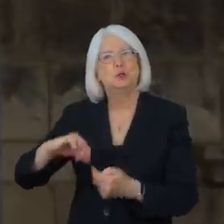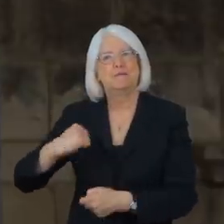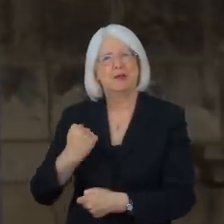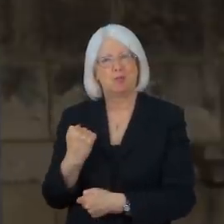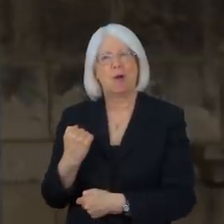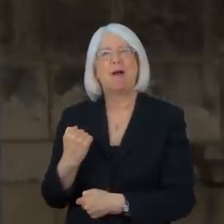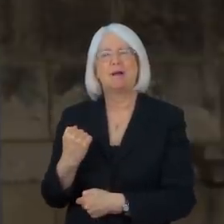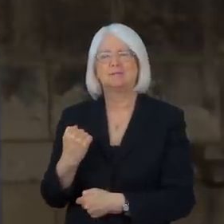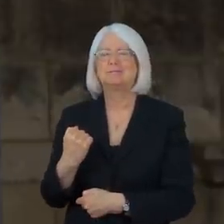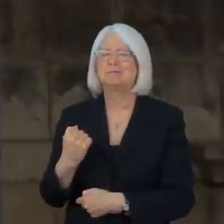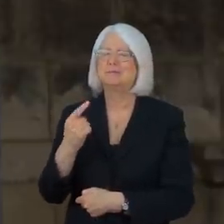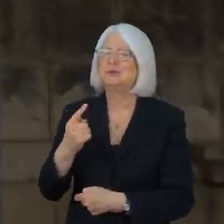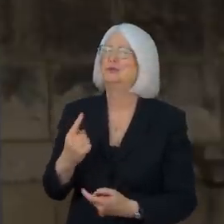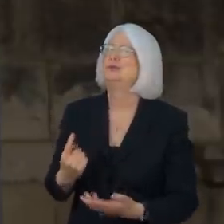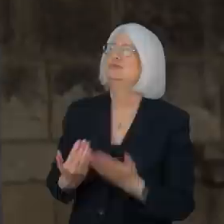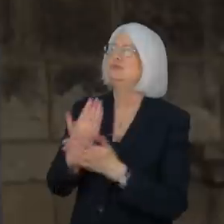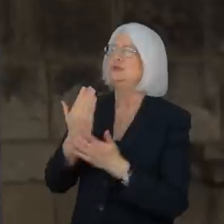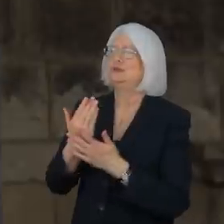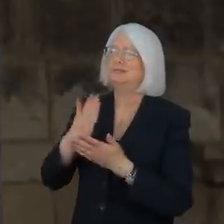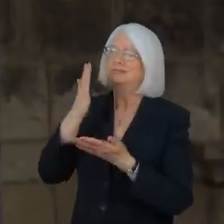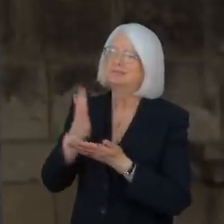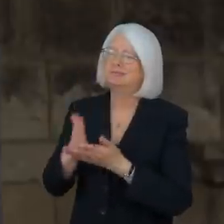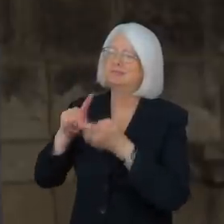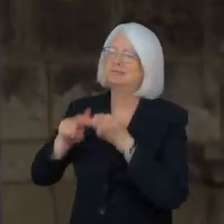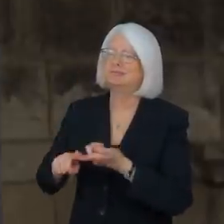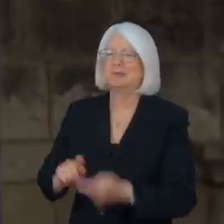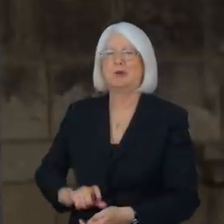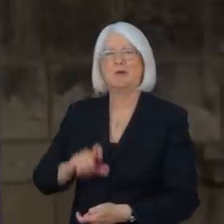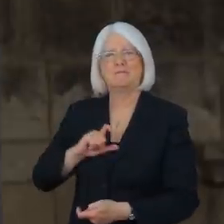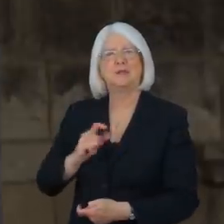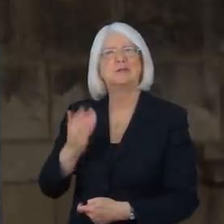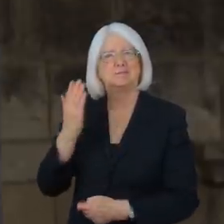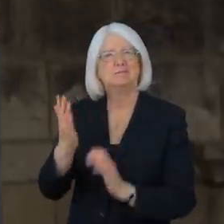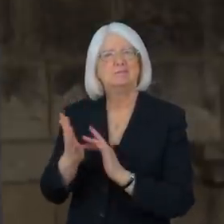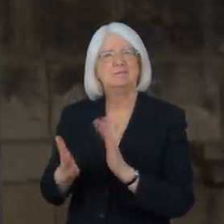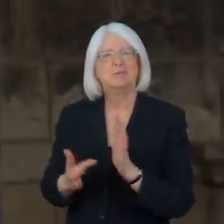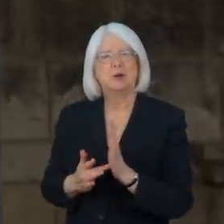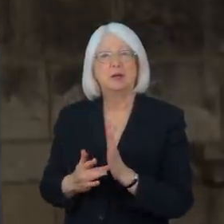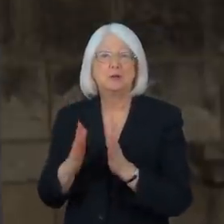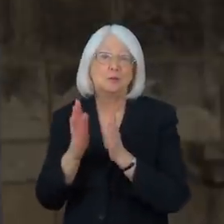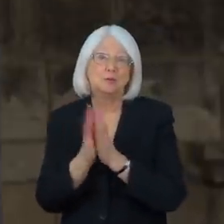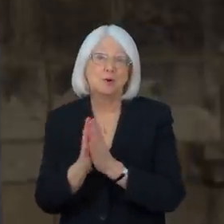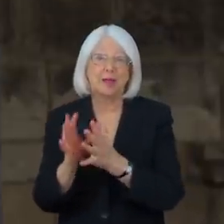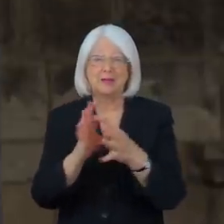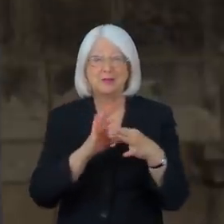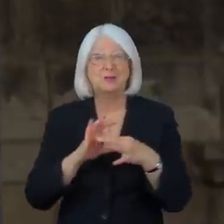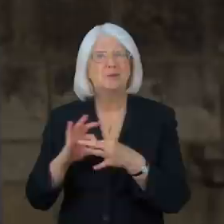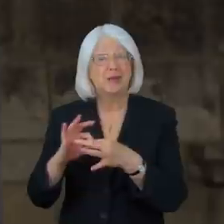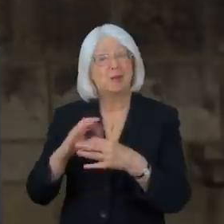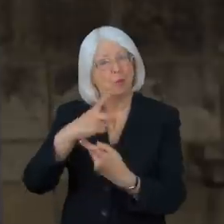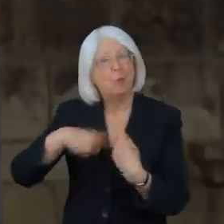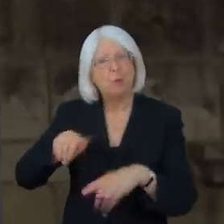and confidence in Christ and to pray that together we may be one